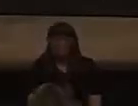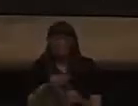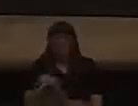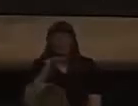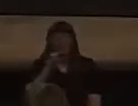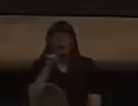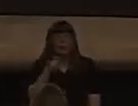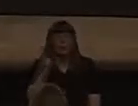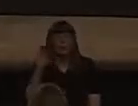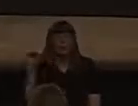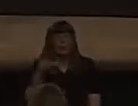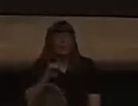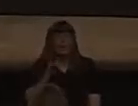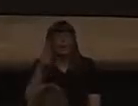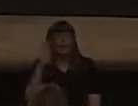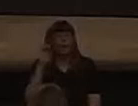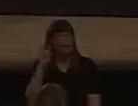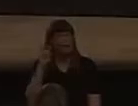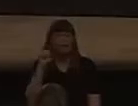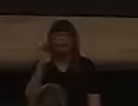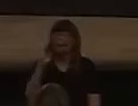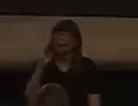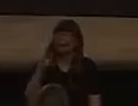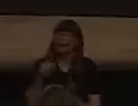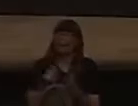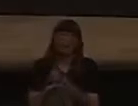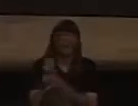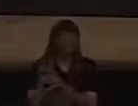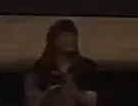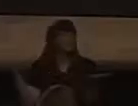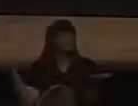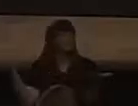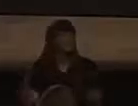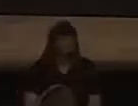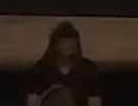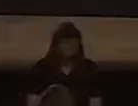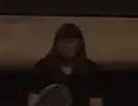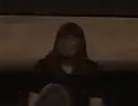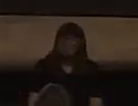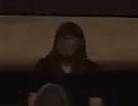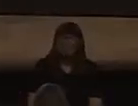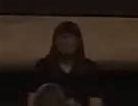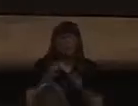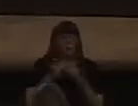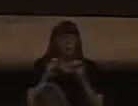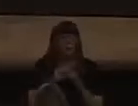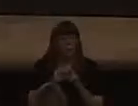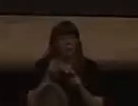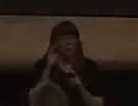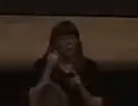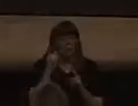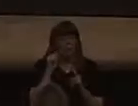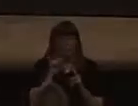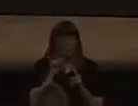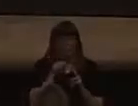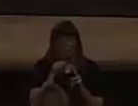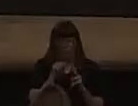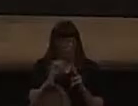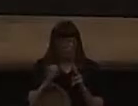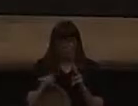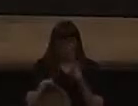Zoos and botanical gardens, the big problem that people raised with